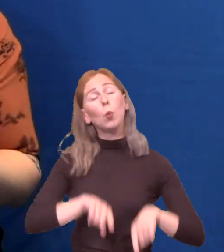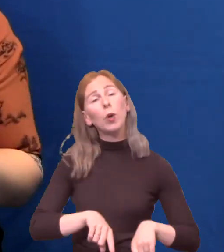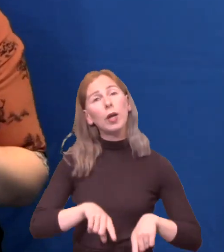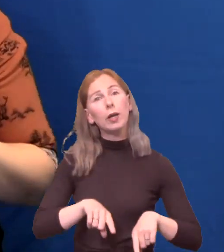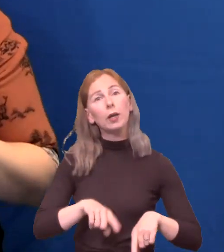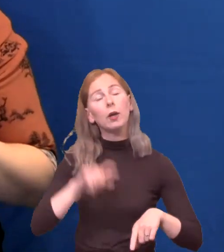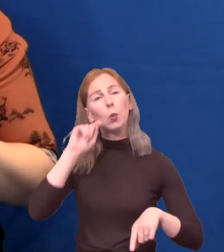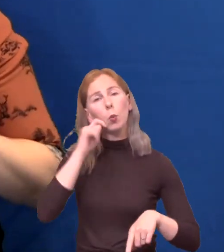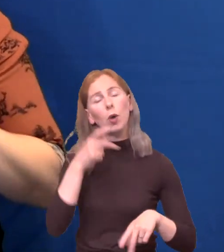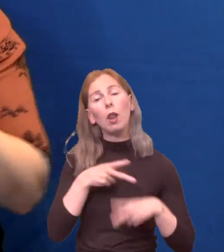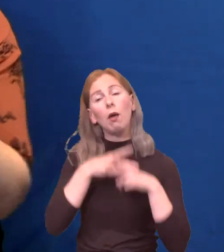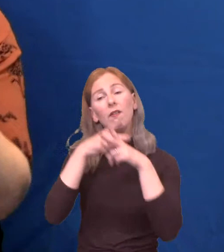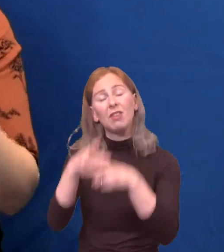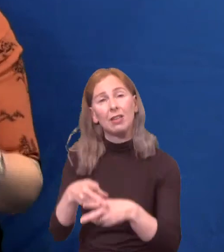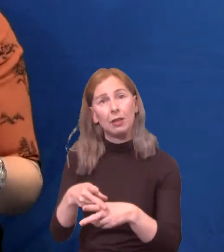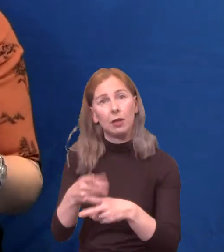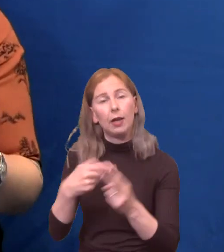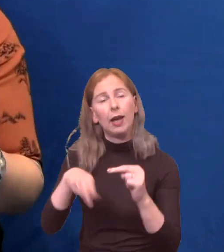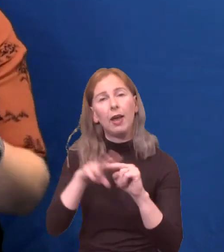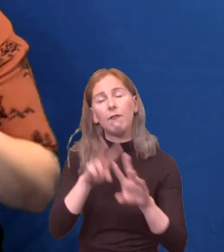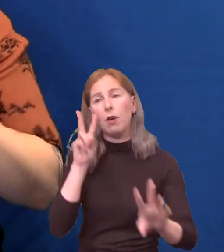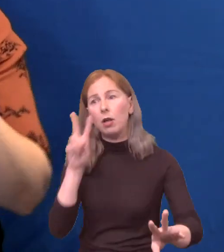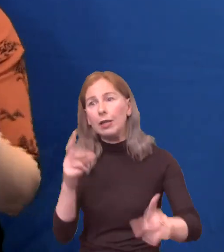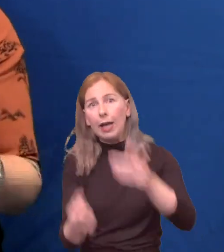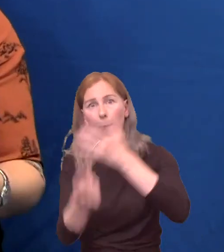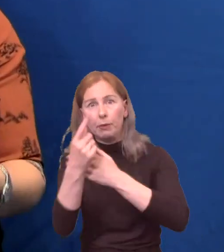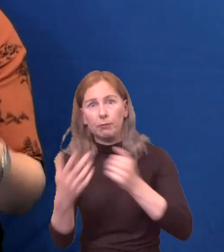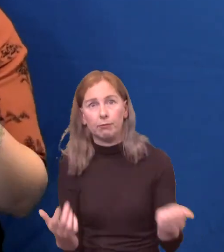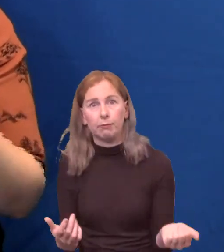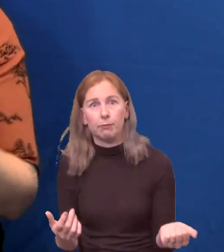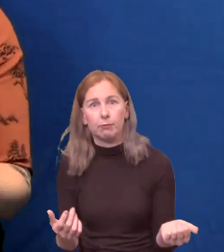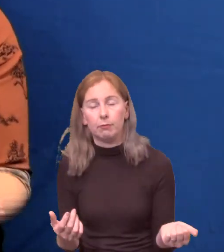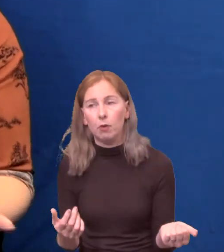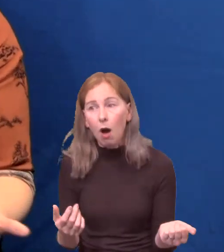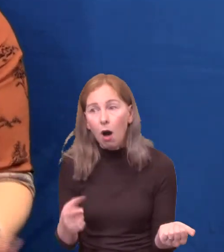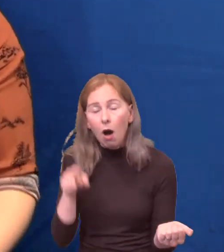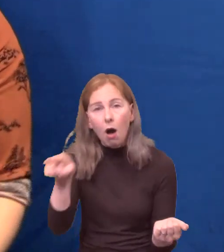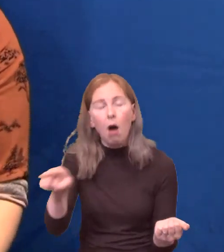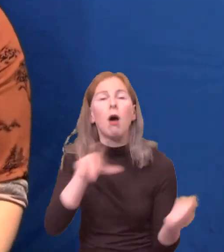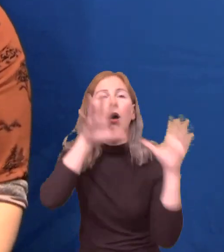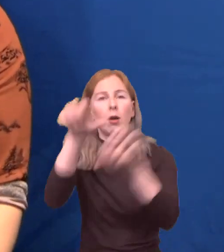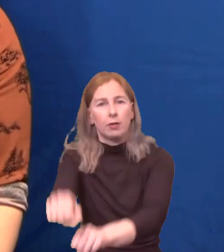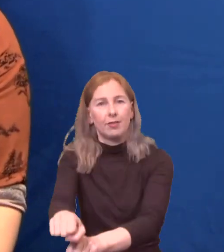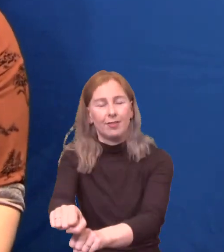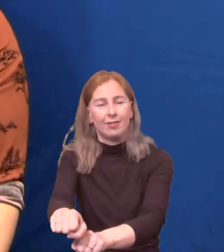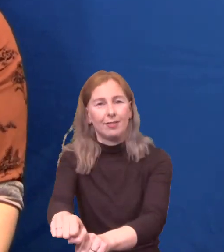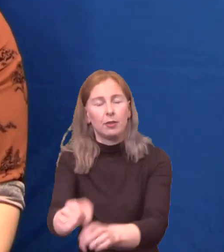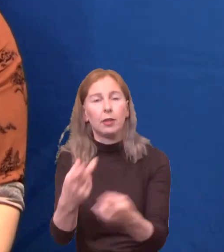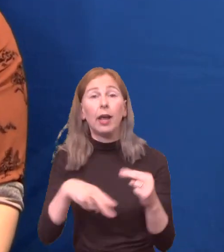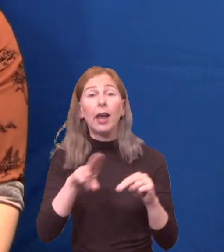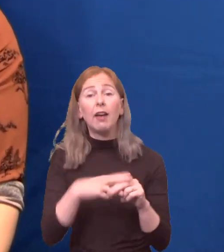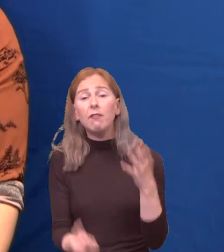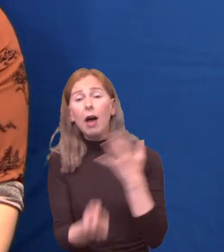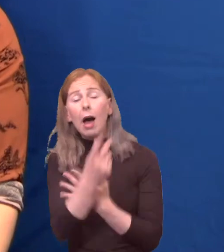and then. That is when the police can attend and hopefully try and catch someone in the act and deal with them appropriately. if it's already happened, it's something that should